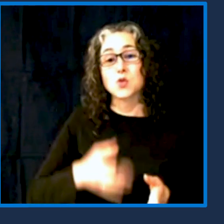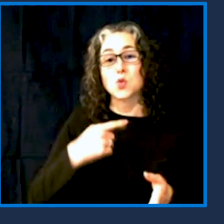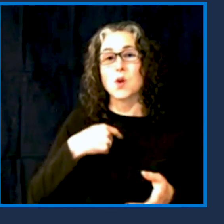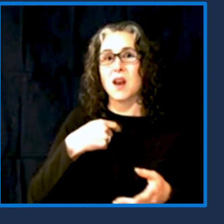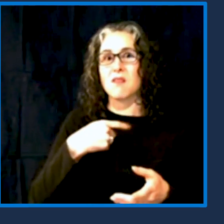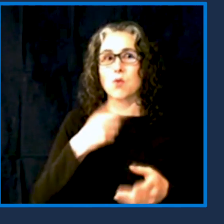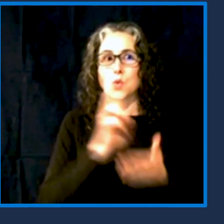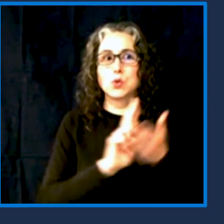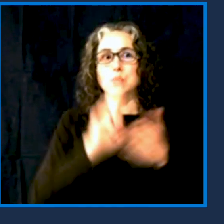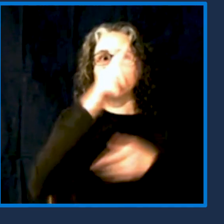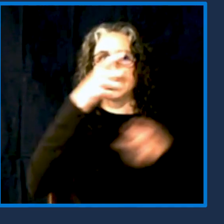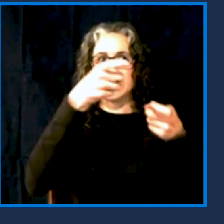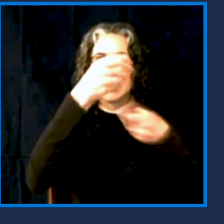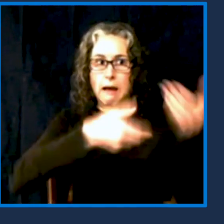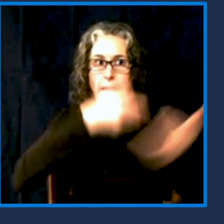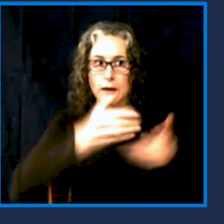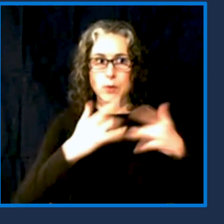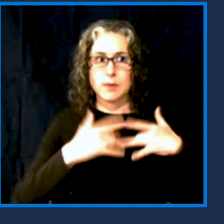hiring events.